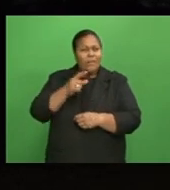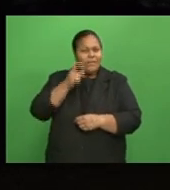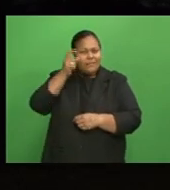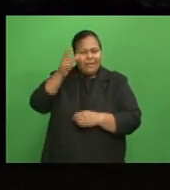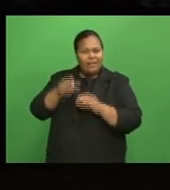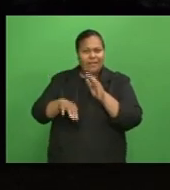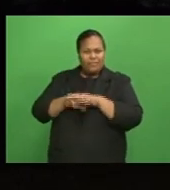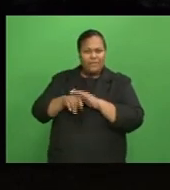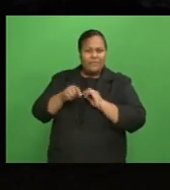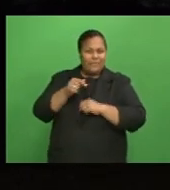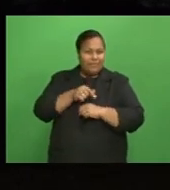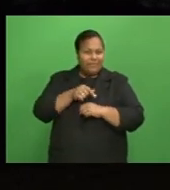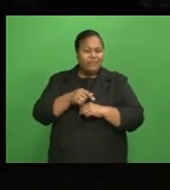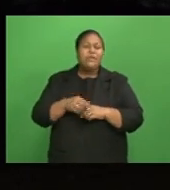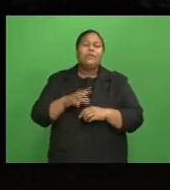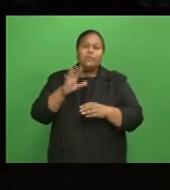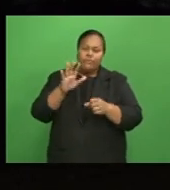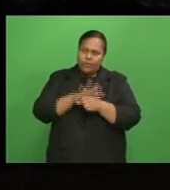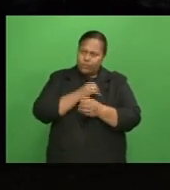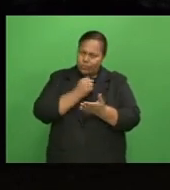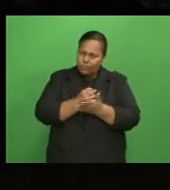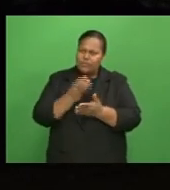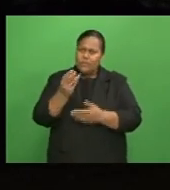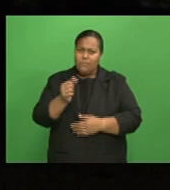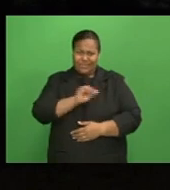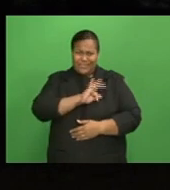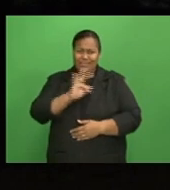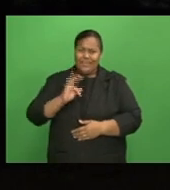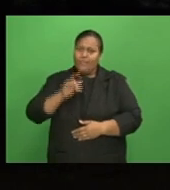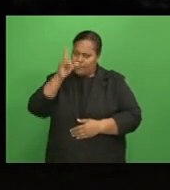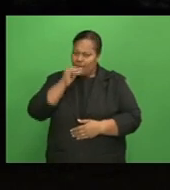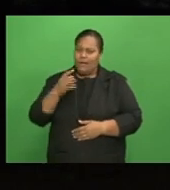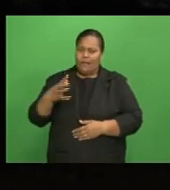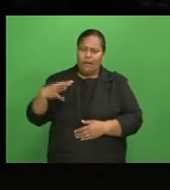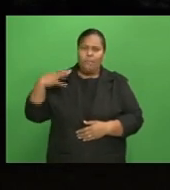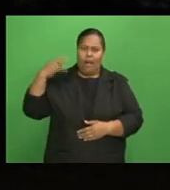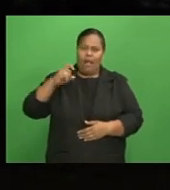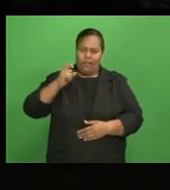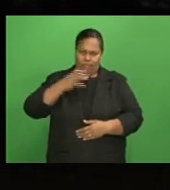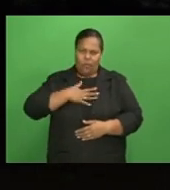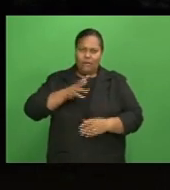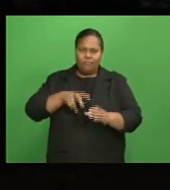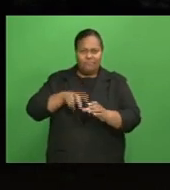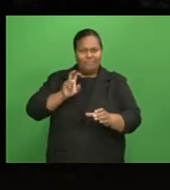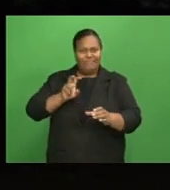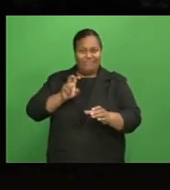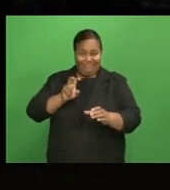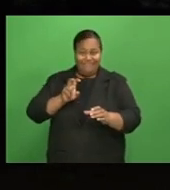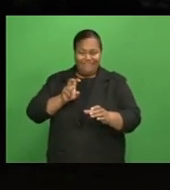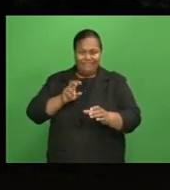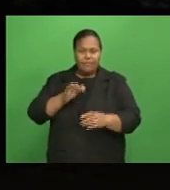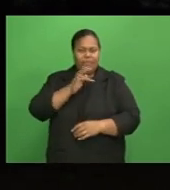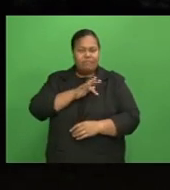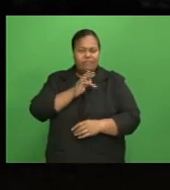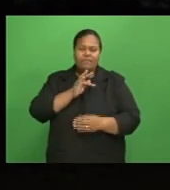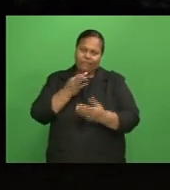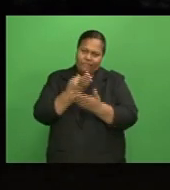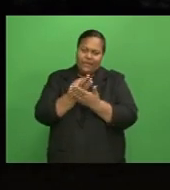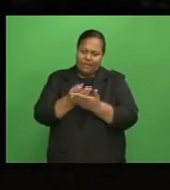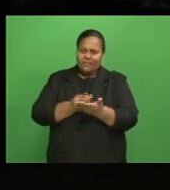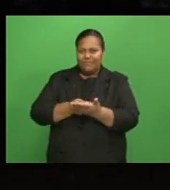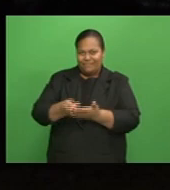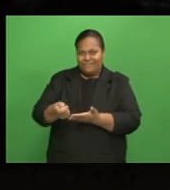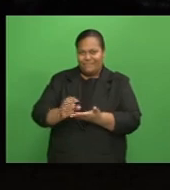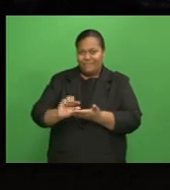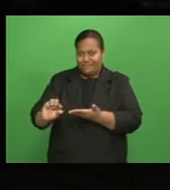that some staff who will apply for early retirement do so with a financial beneficial. Also, ATS